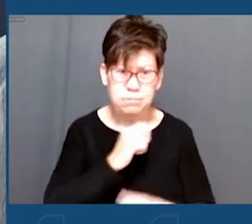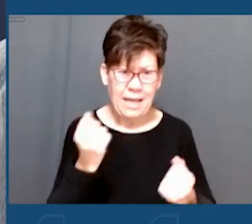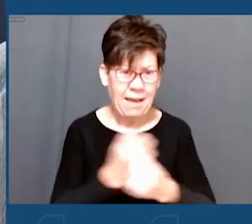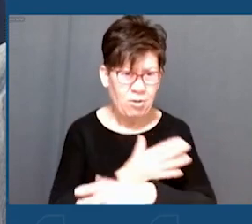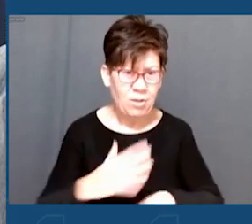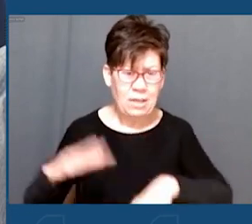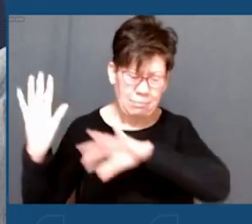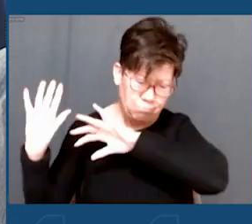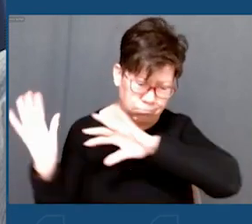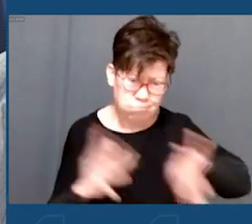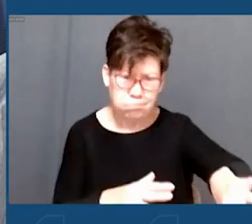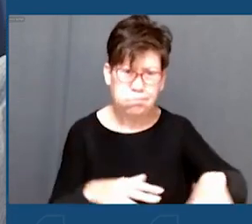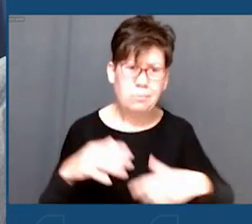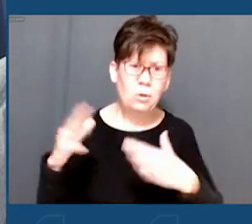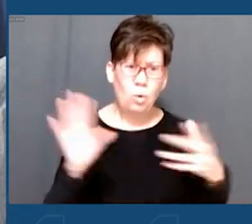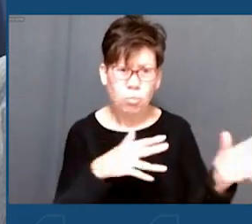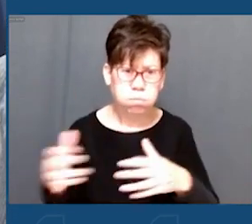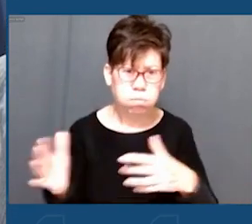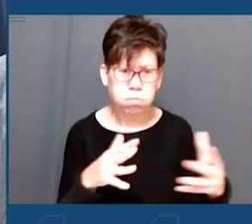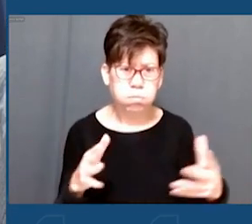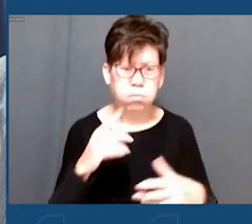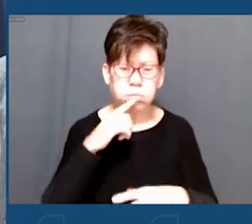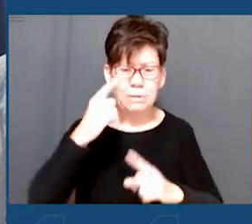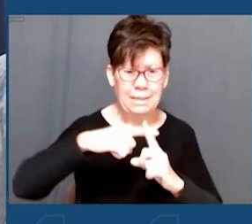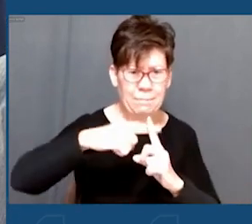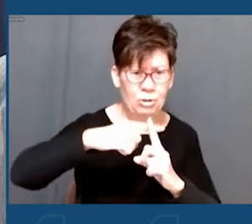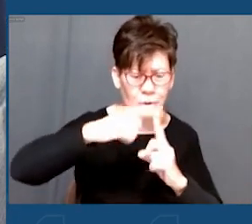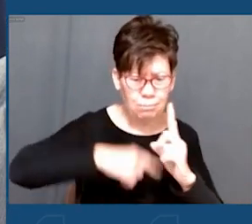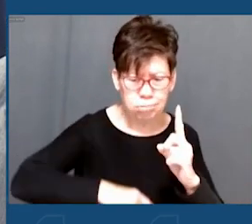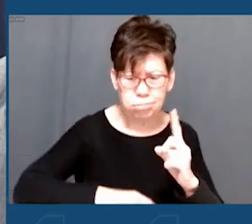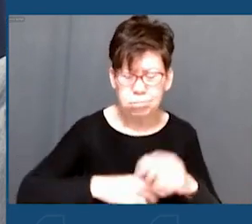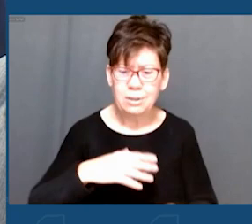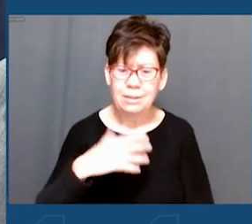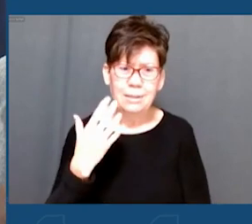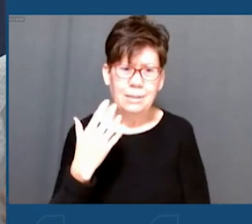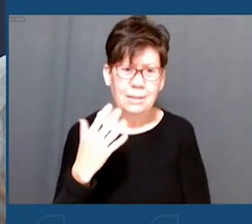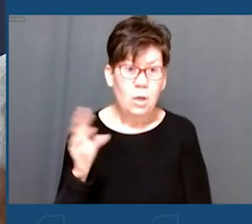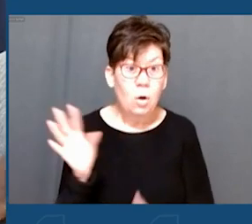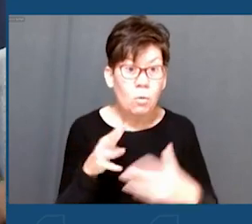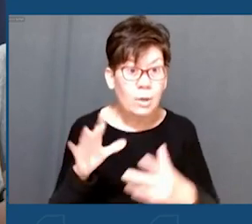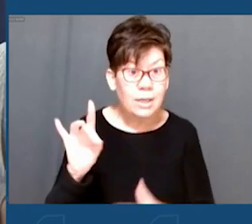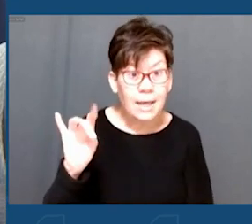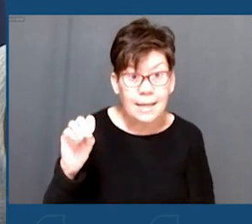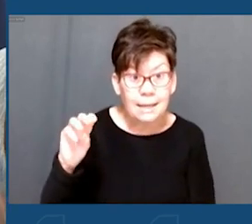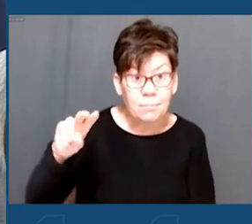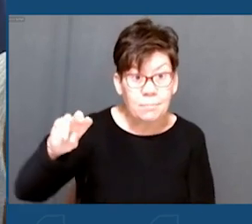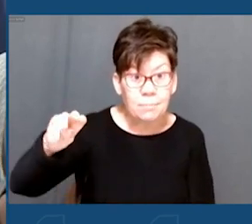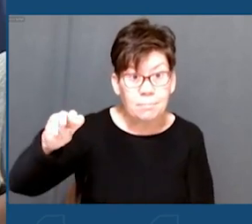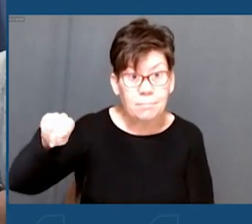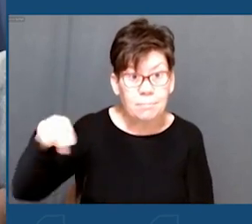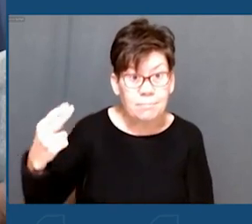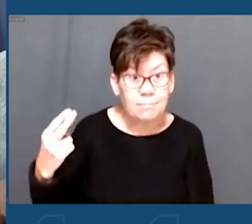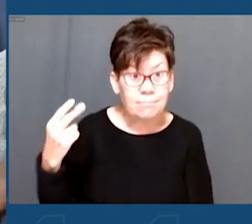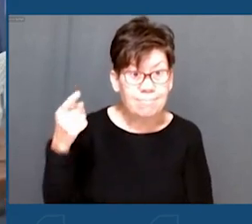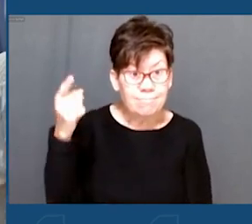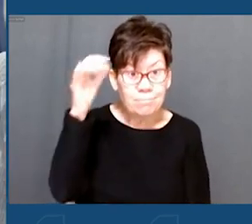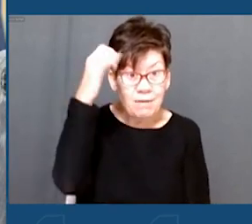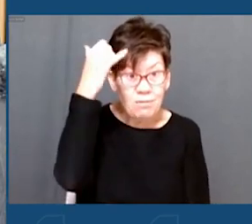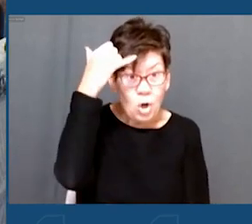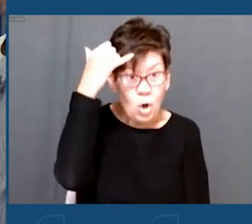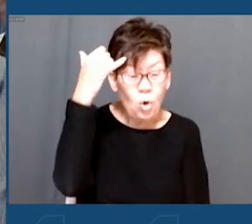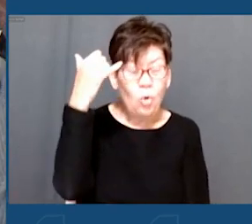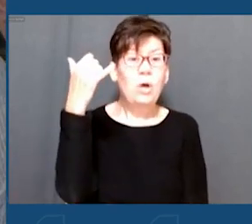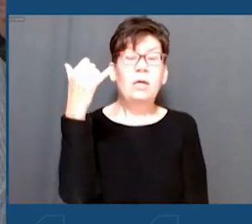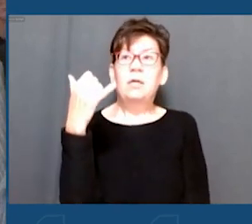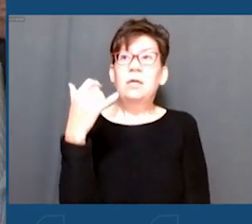and unprecedented high, velocity of wind, almost 80 miles an hour in Buffalo and other parts of the state, very high numbers, as well